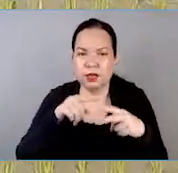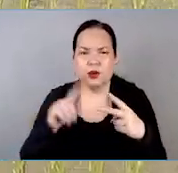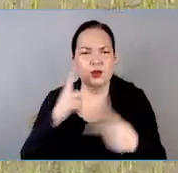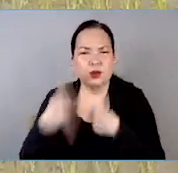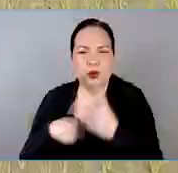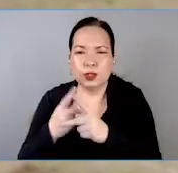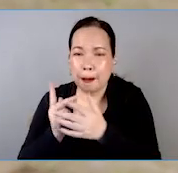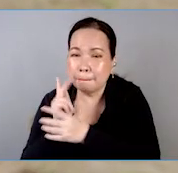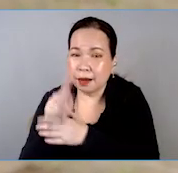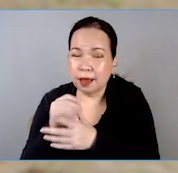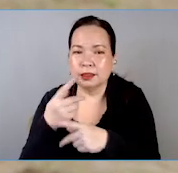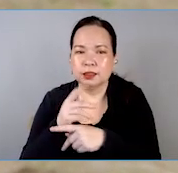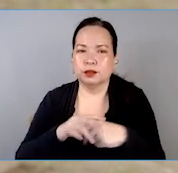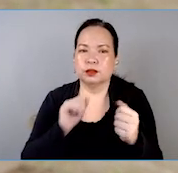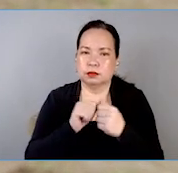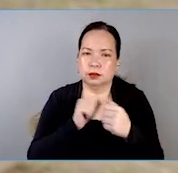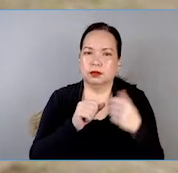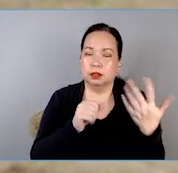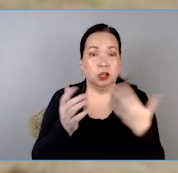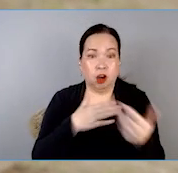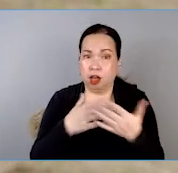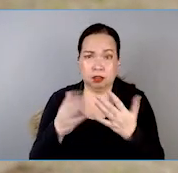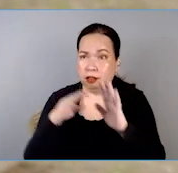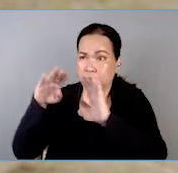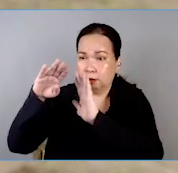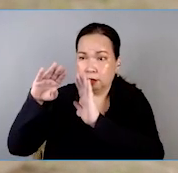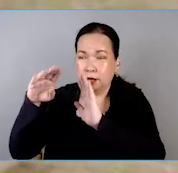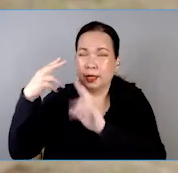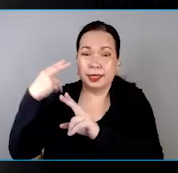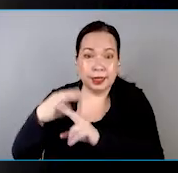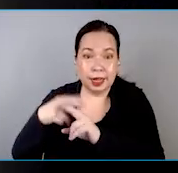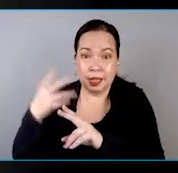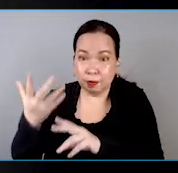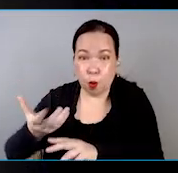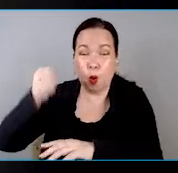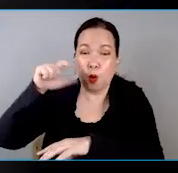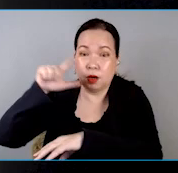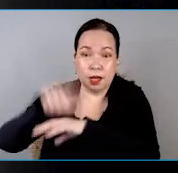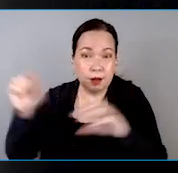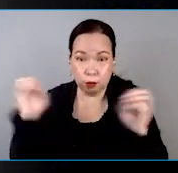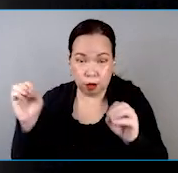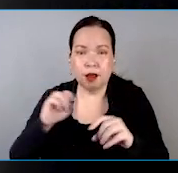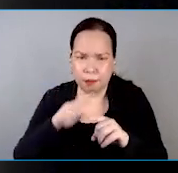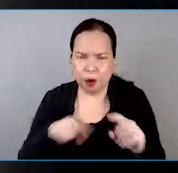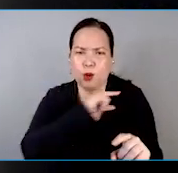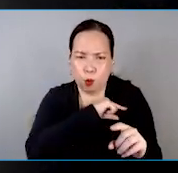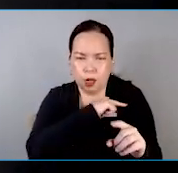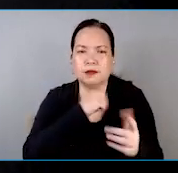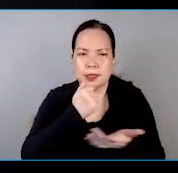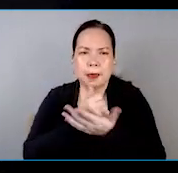who can then be qualified to register in the registry system for the basic sector in agriculture, or